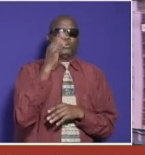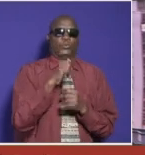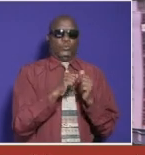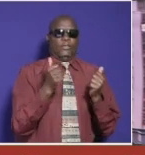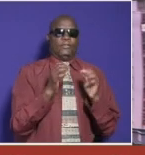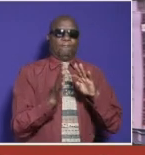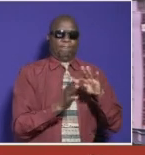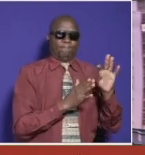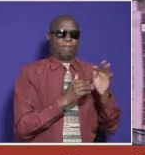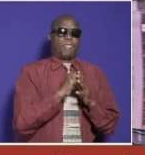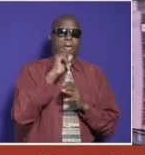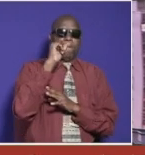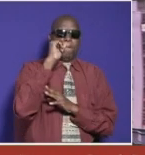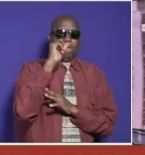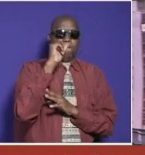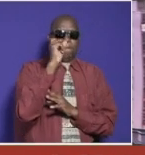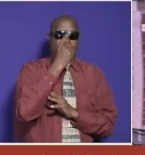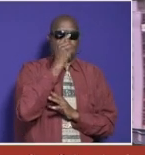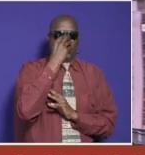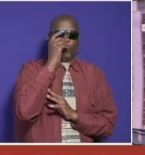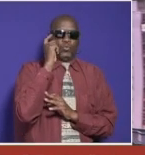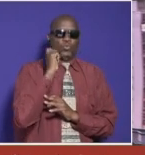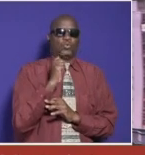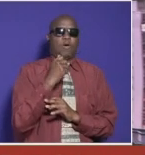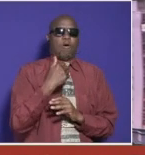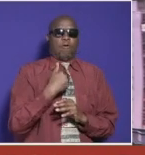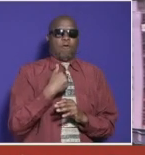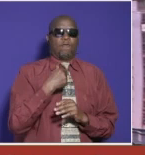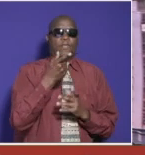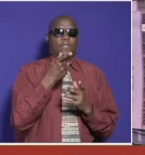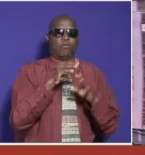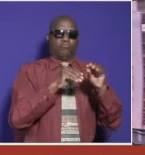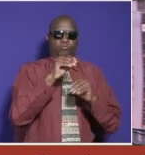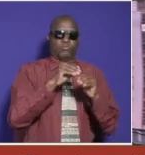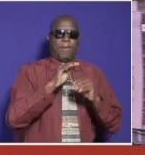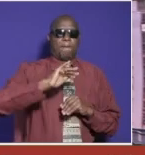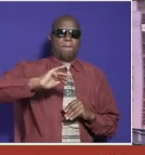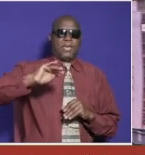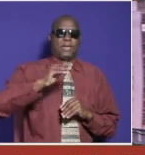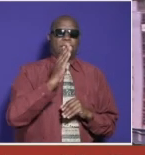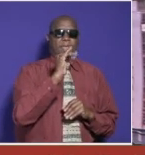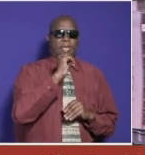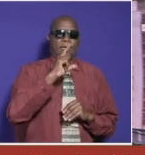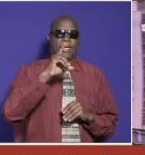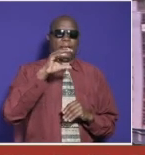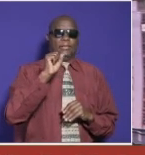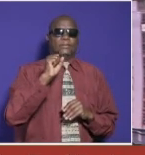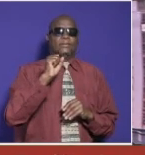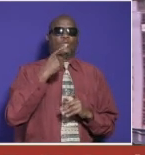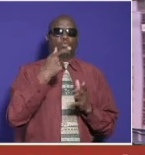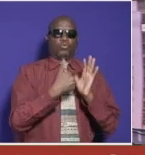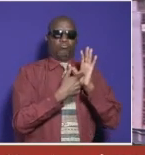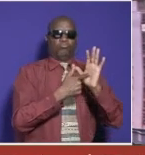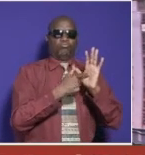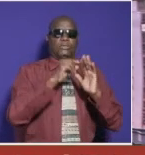And President William Ruto has faulted the composition of the pending bills verification committee that was unveiled today by the National Treasury